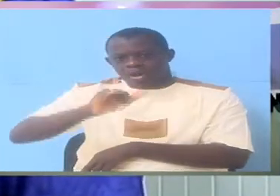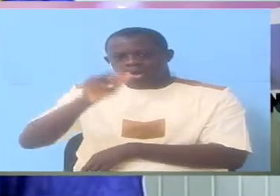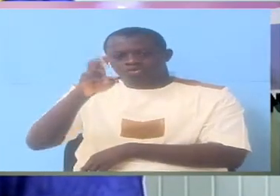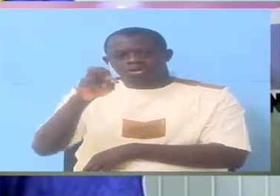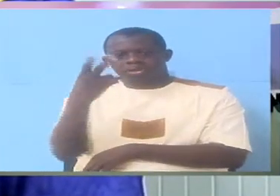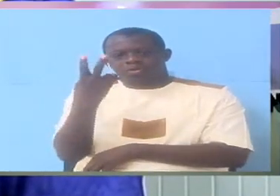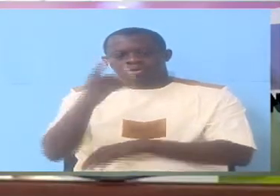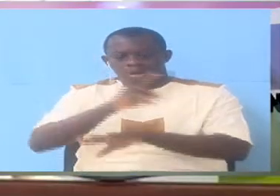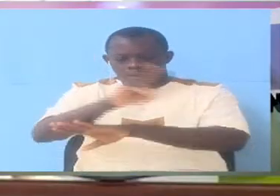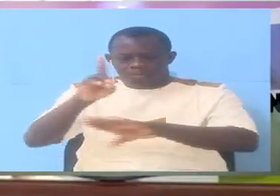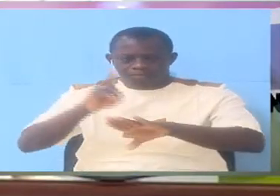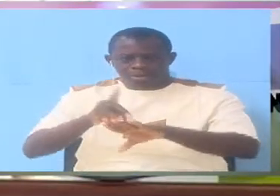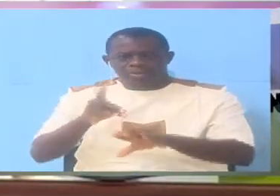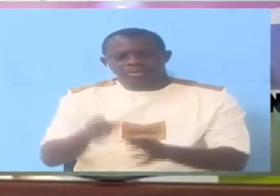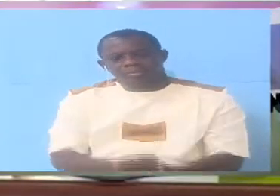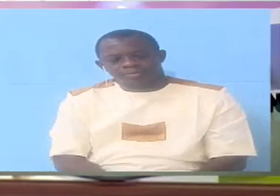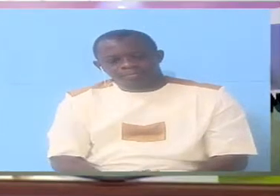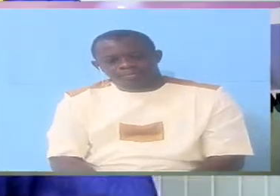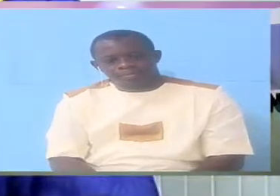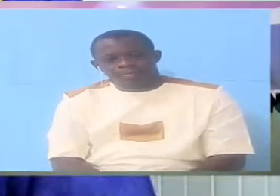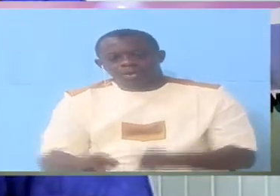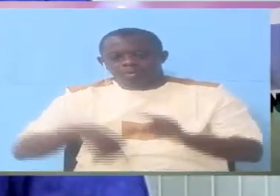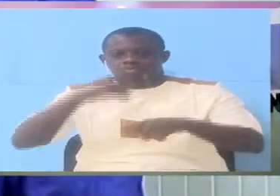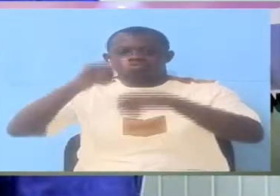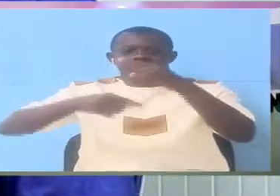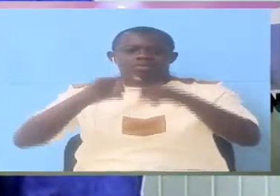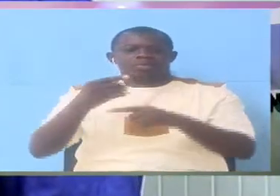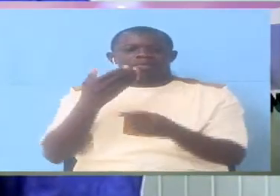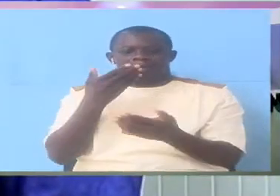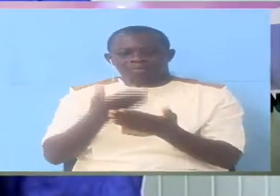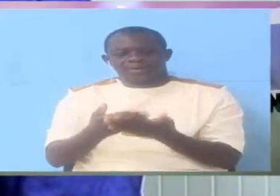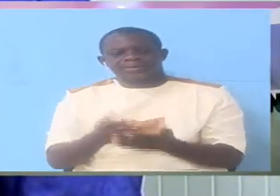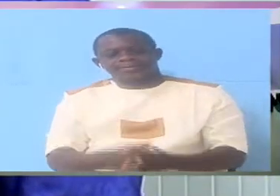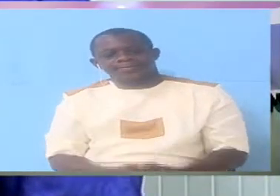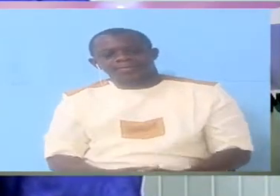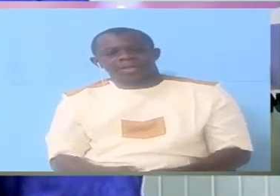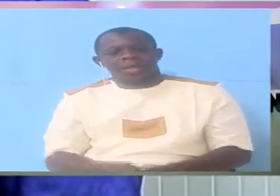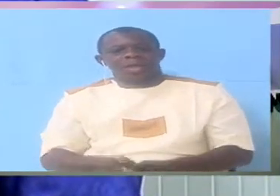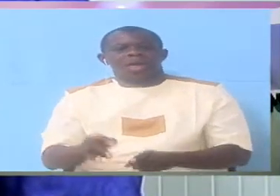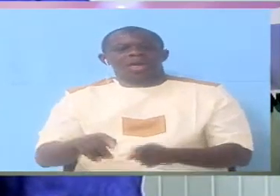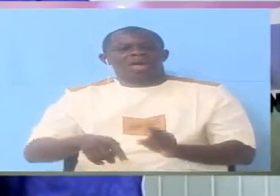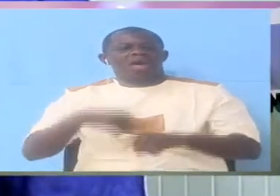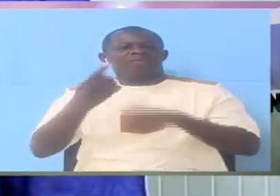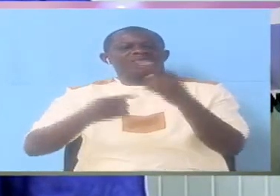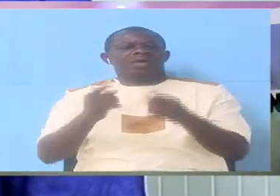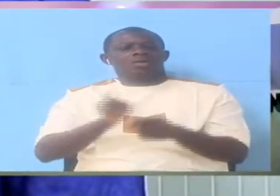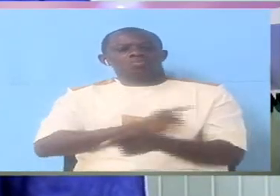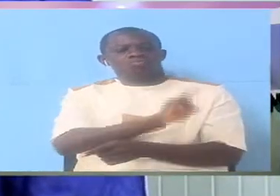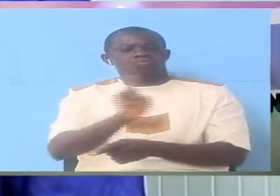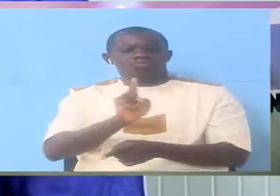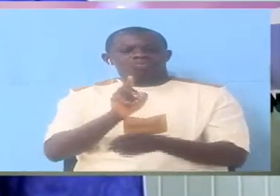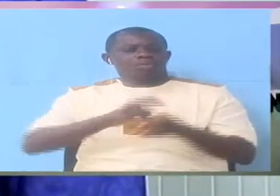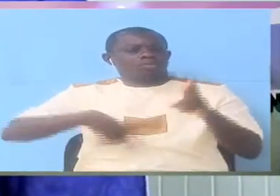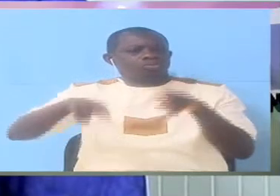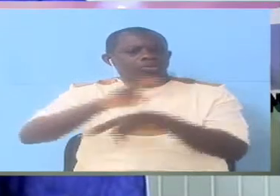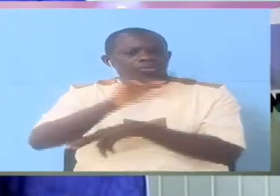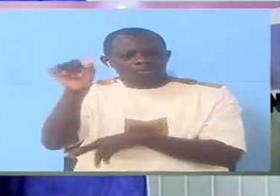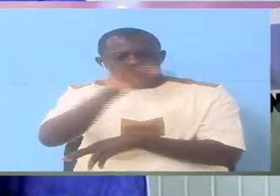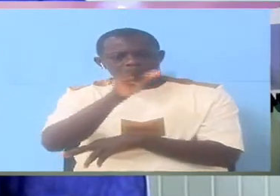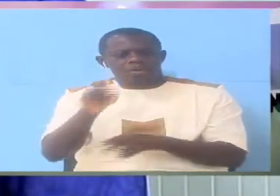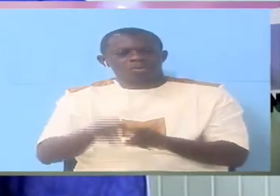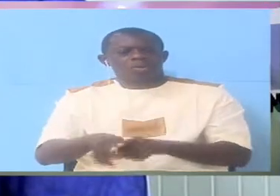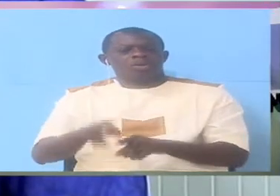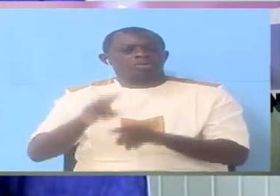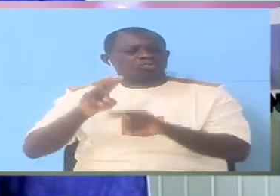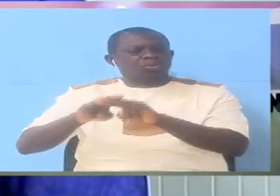as Makati Square. Proceed, please. Then, after we returned, we